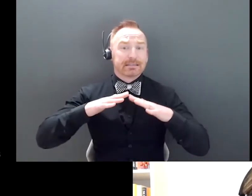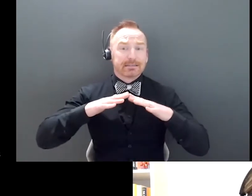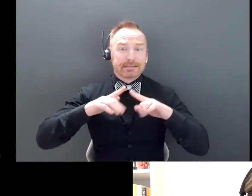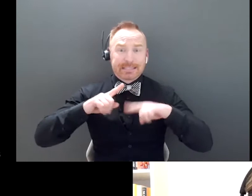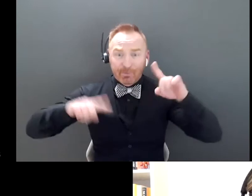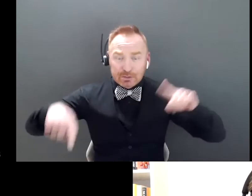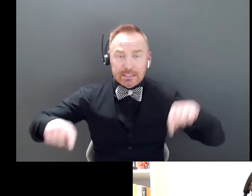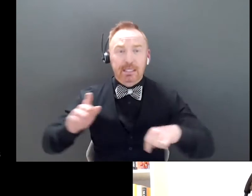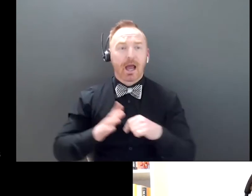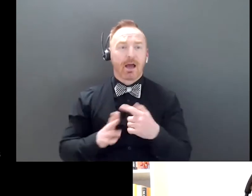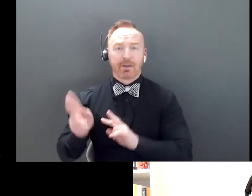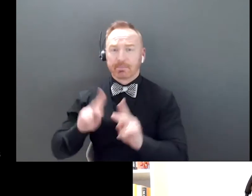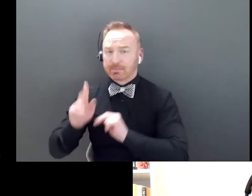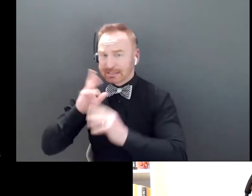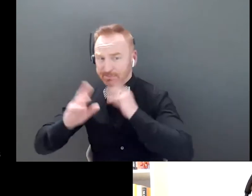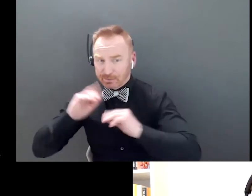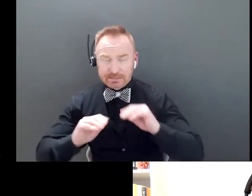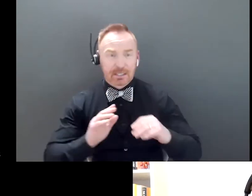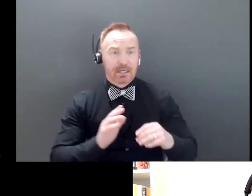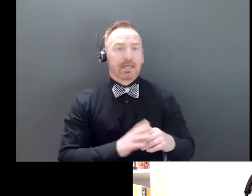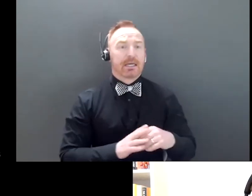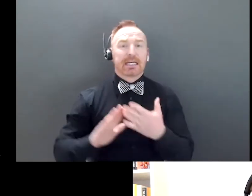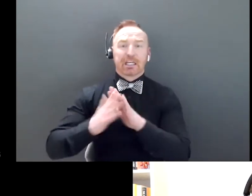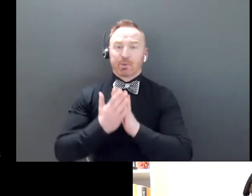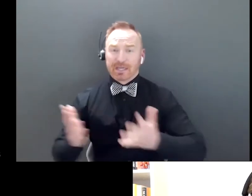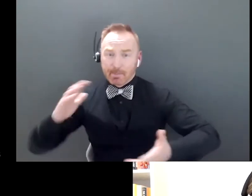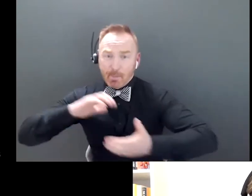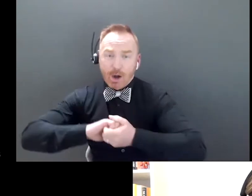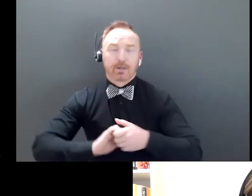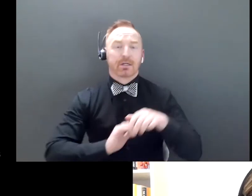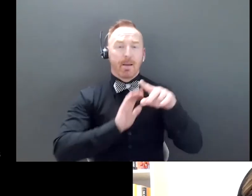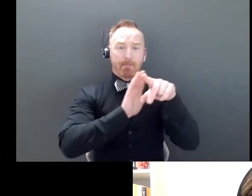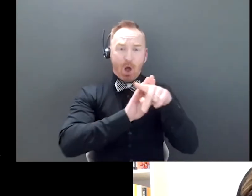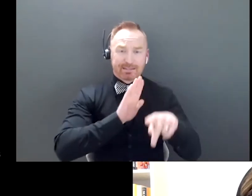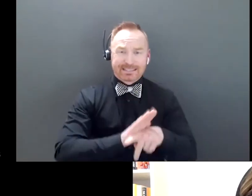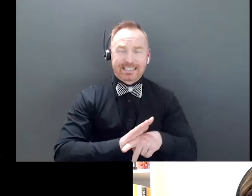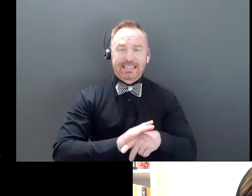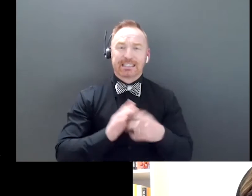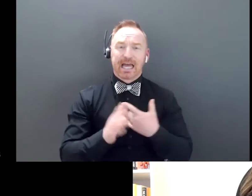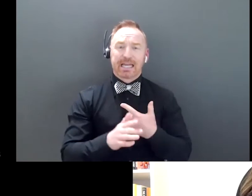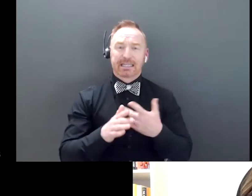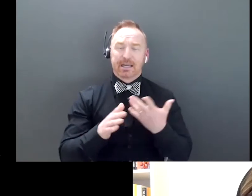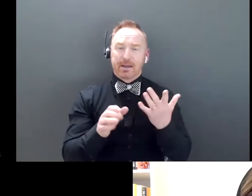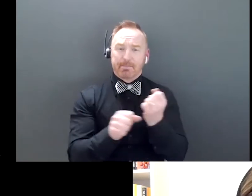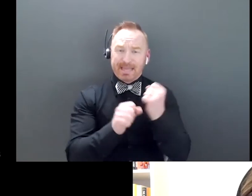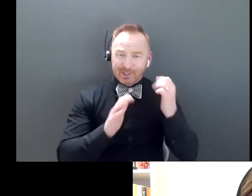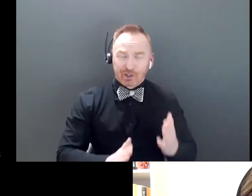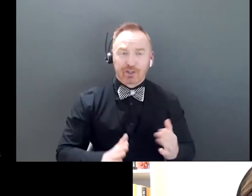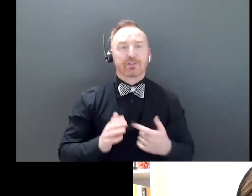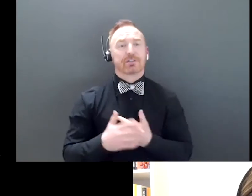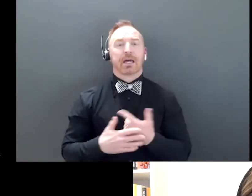community partners, policymakers at different levels of government, employers. And I